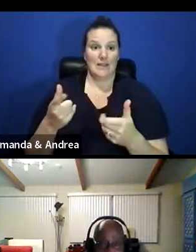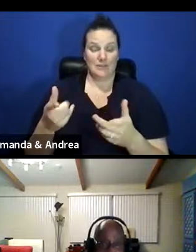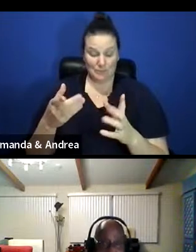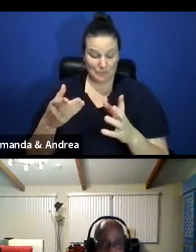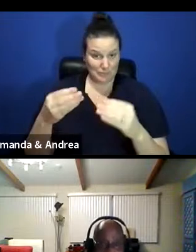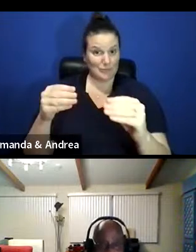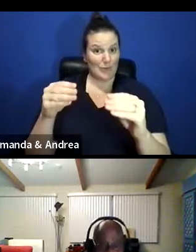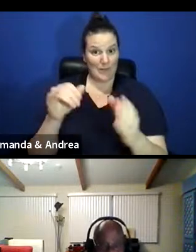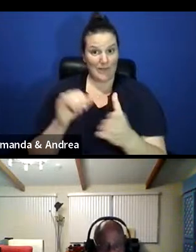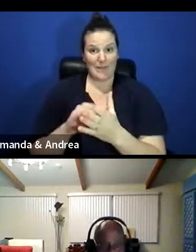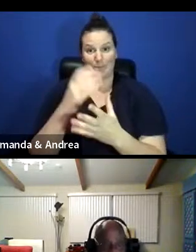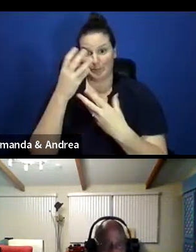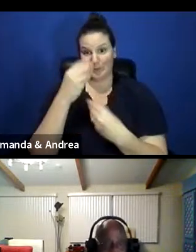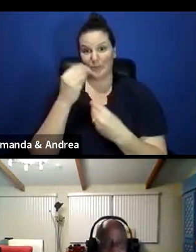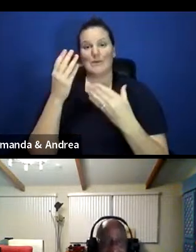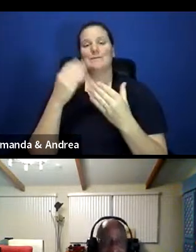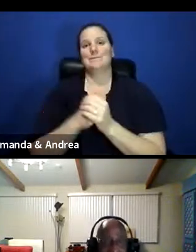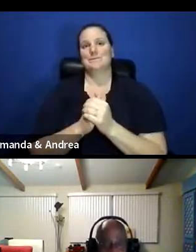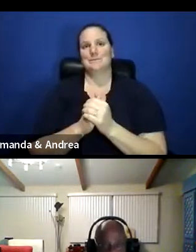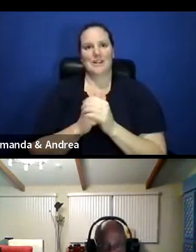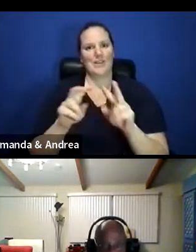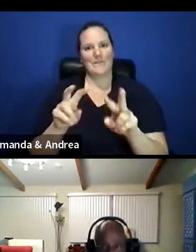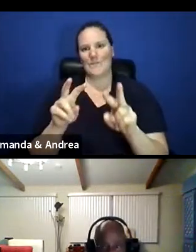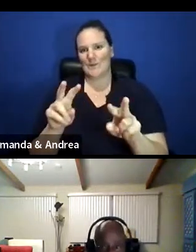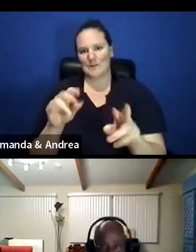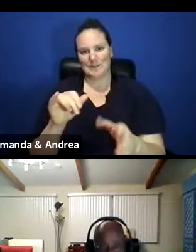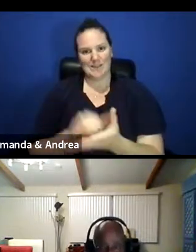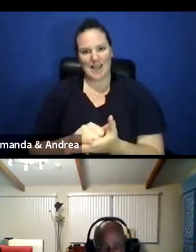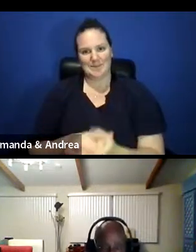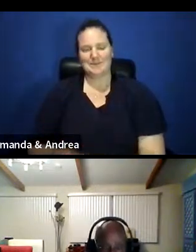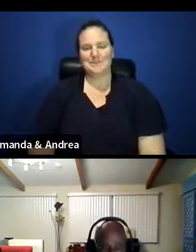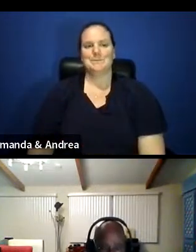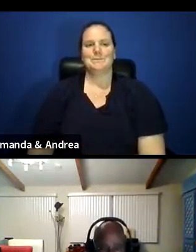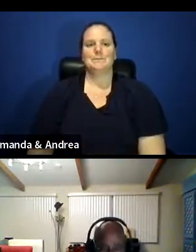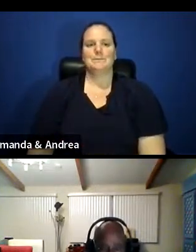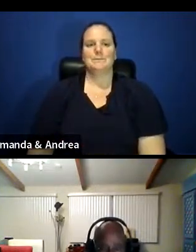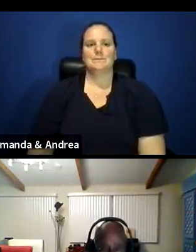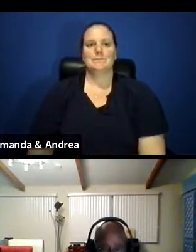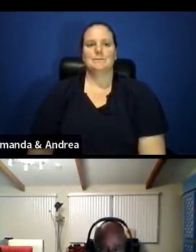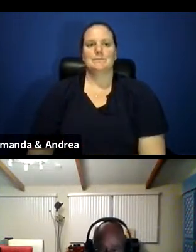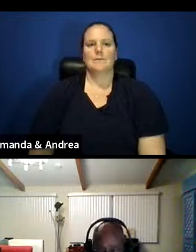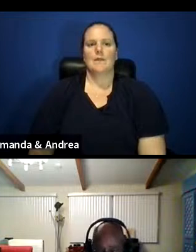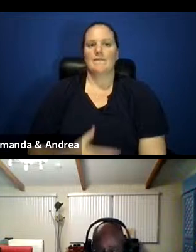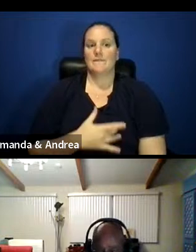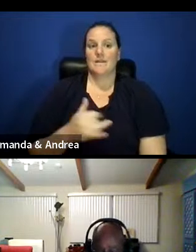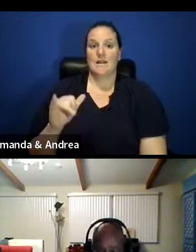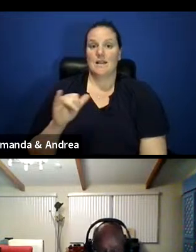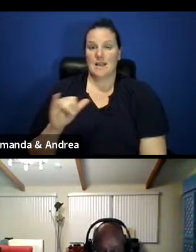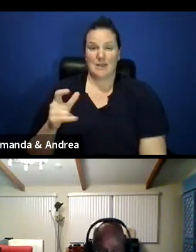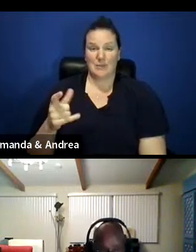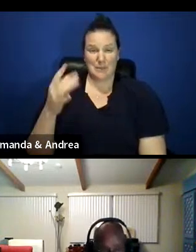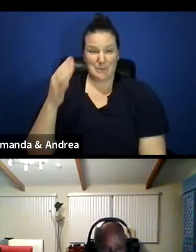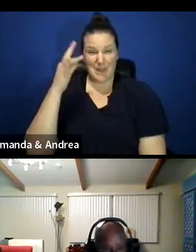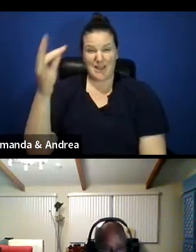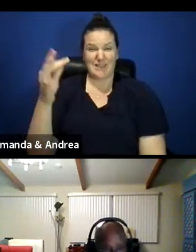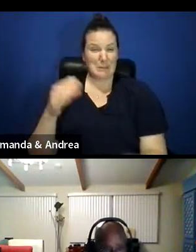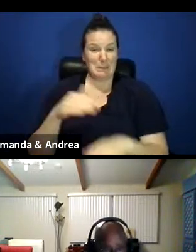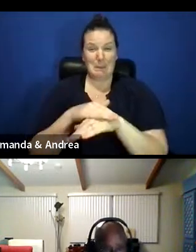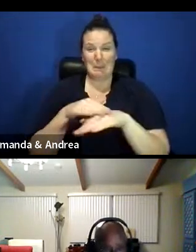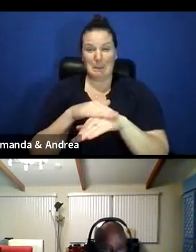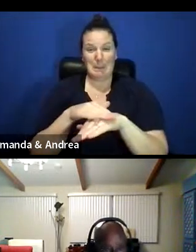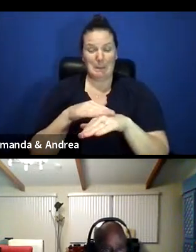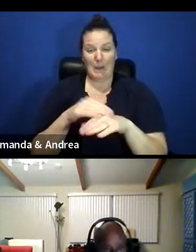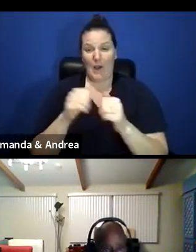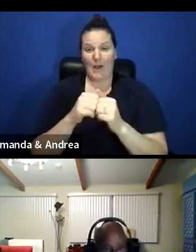as being beautiful. I'm It's looking beautiful. so very forward to it. I feel like we've barely gotten to skim the surface